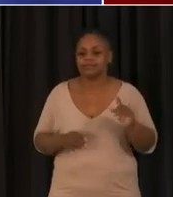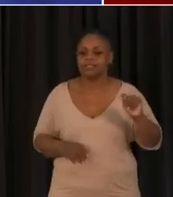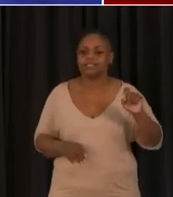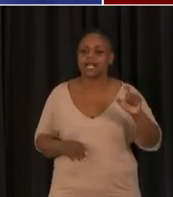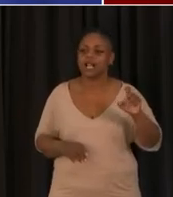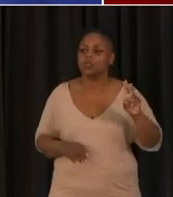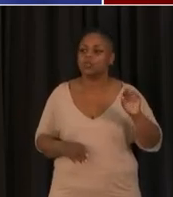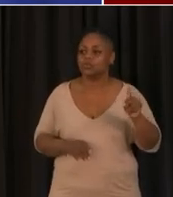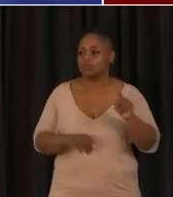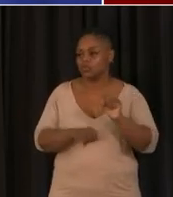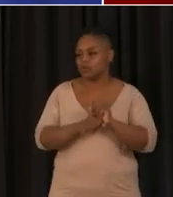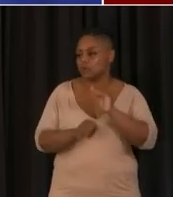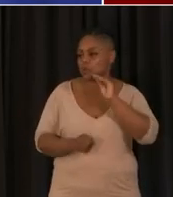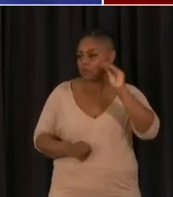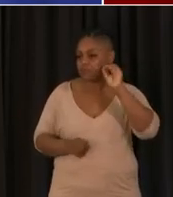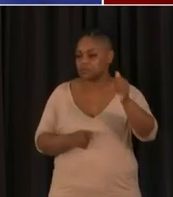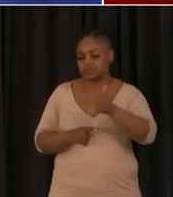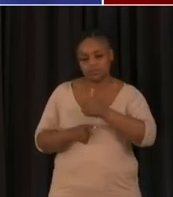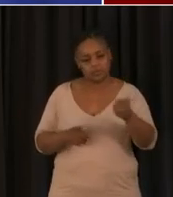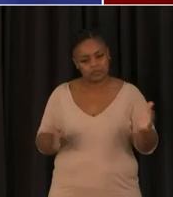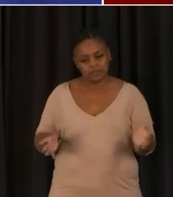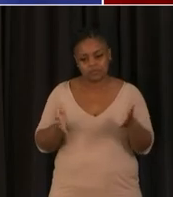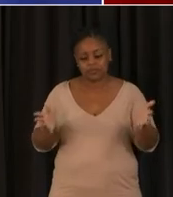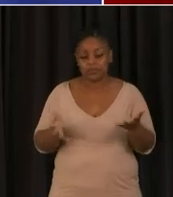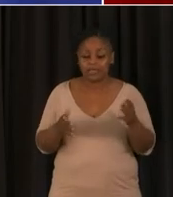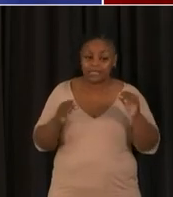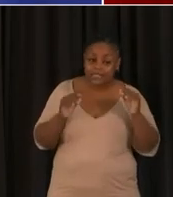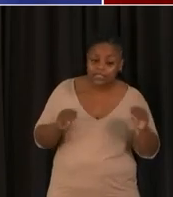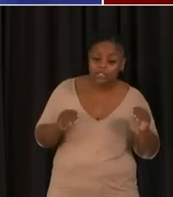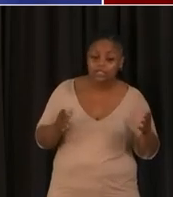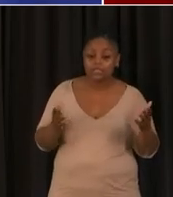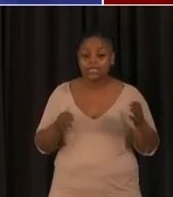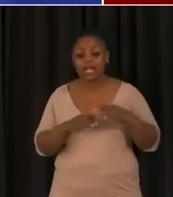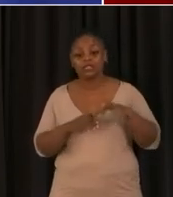little information. I know you gave a number,